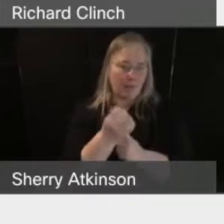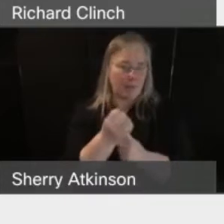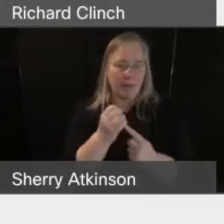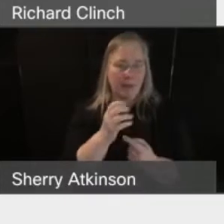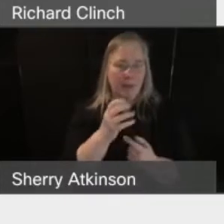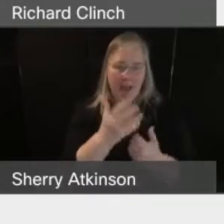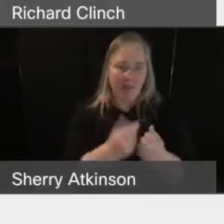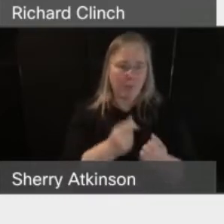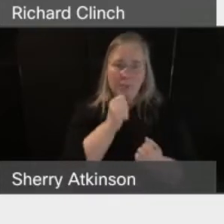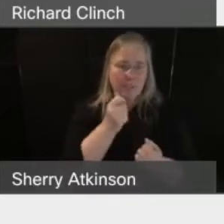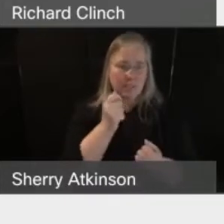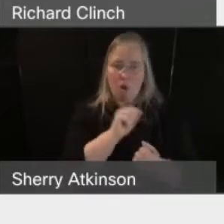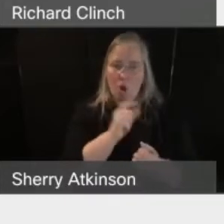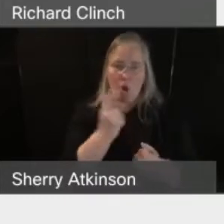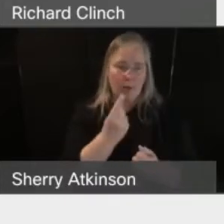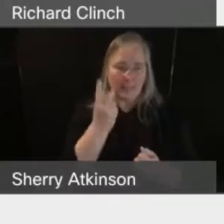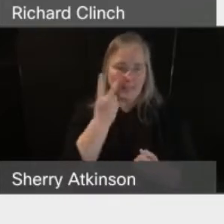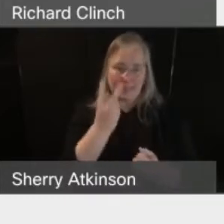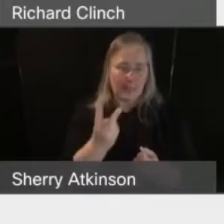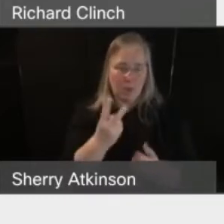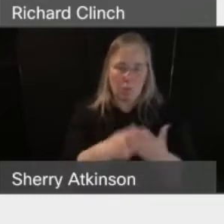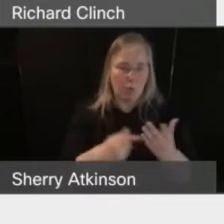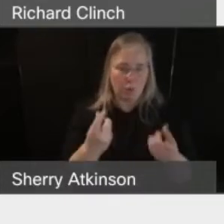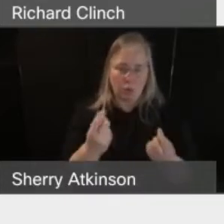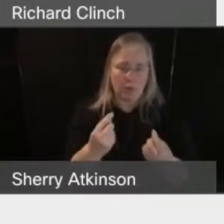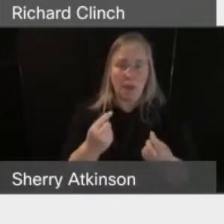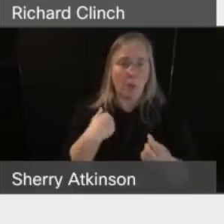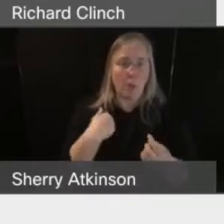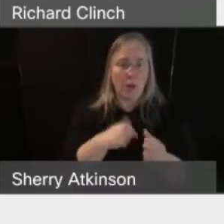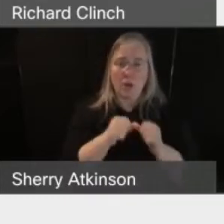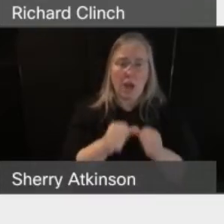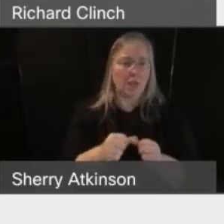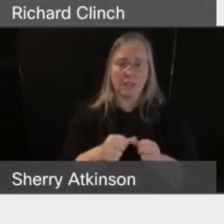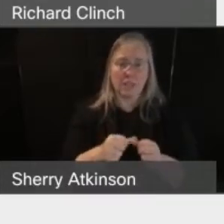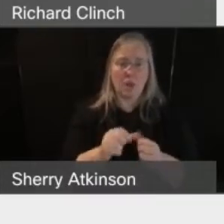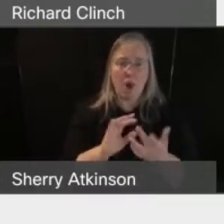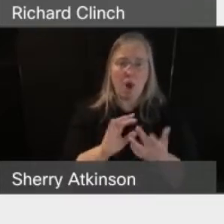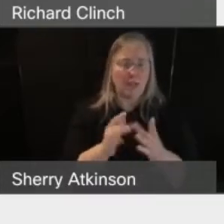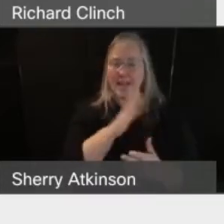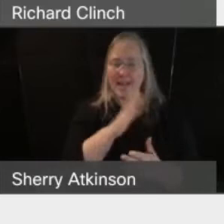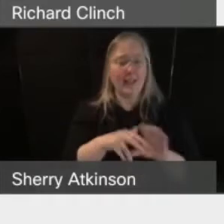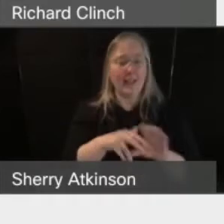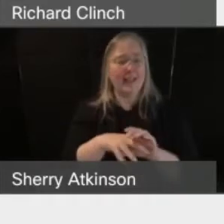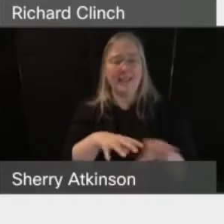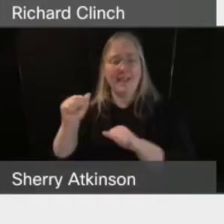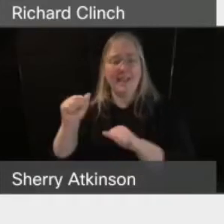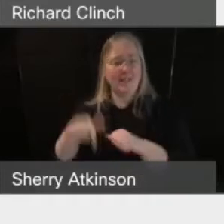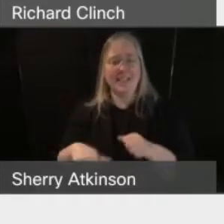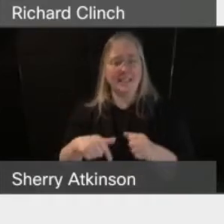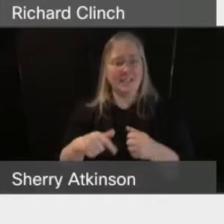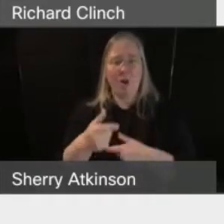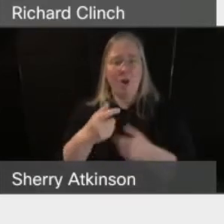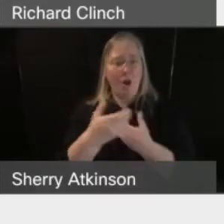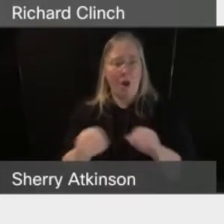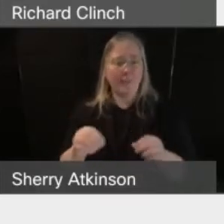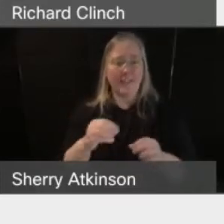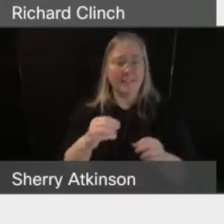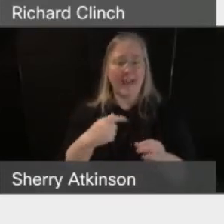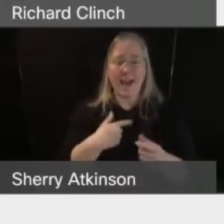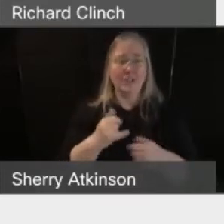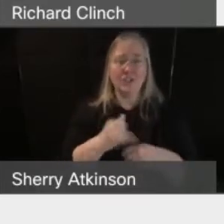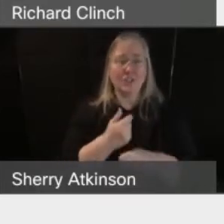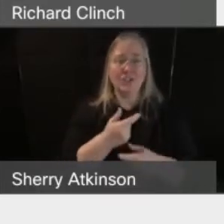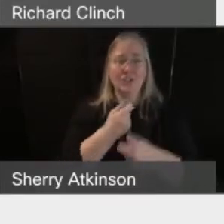what we're doing. We're constantly online. I never leave this office. I just change my tie. We're constantly and interject a little humor here this